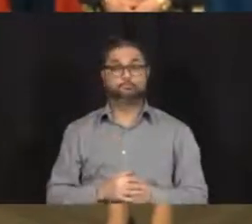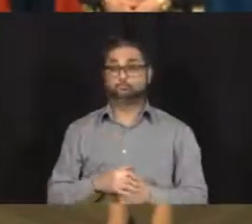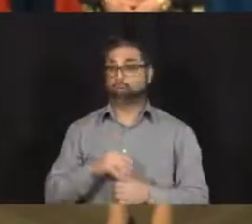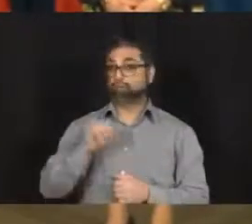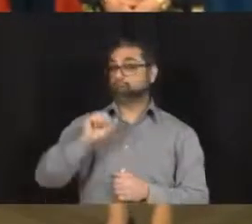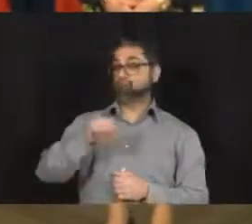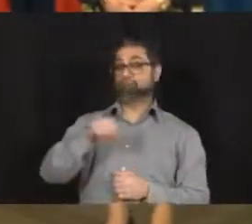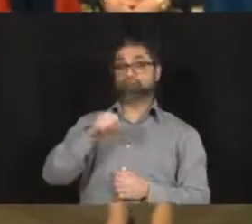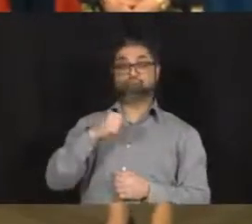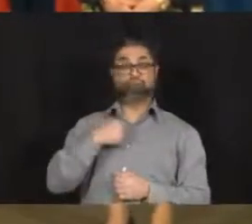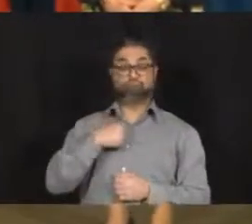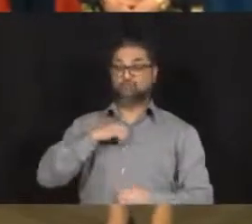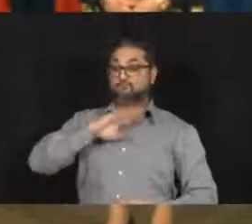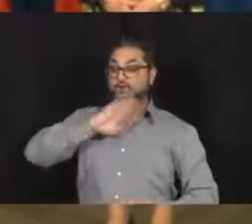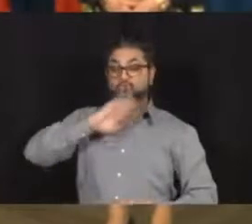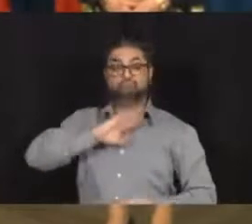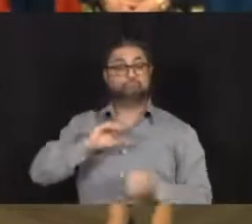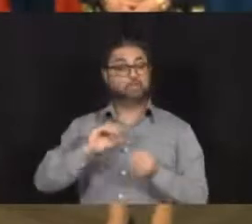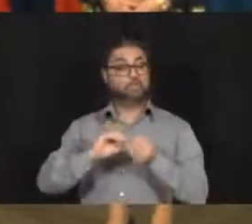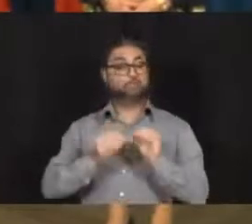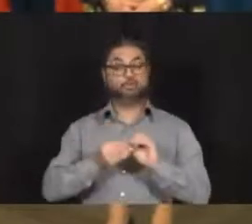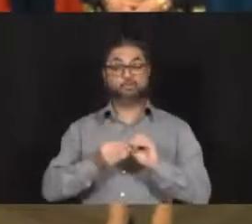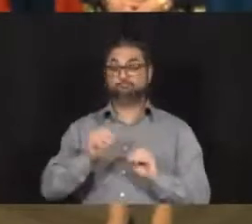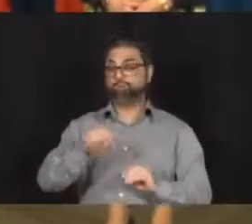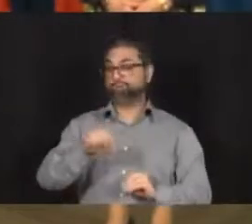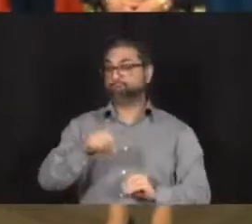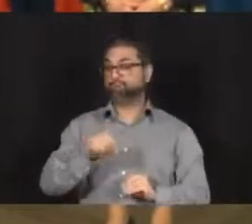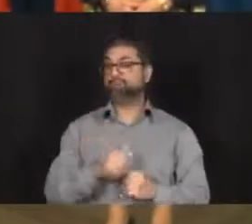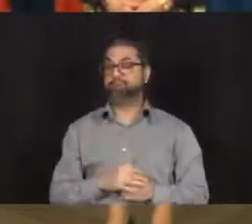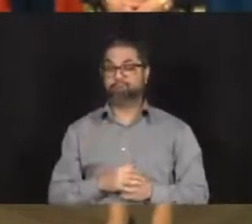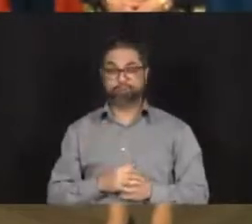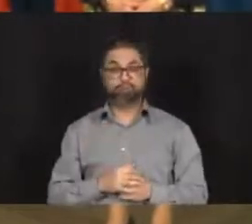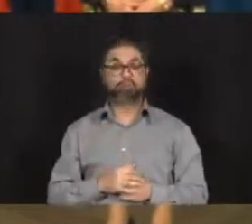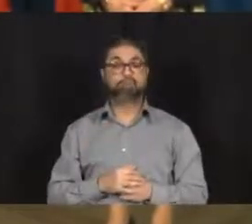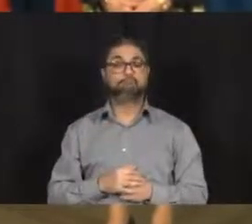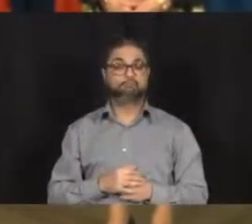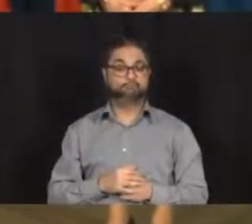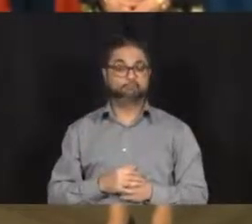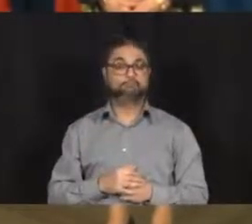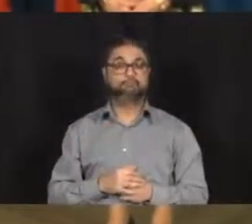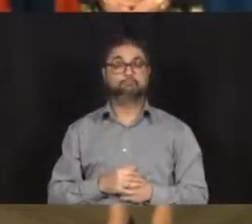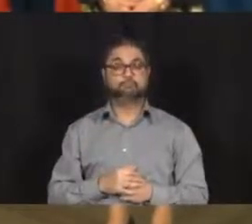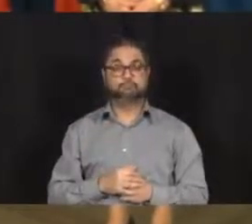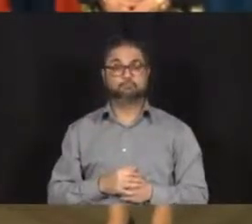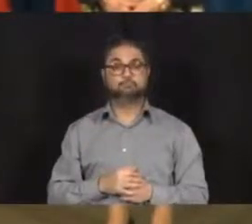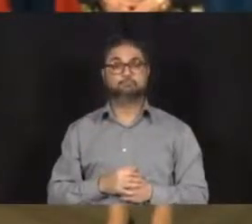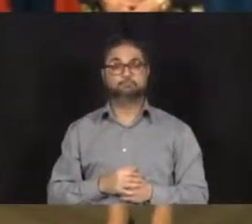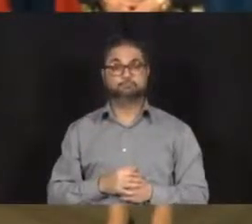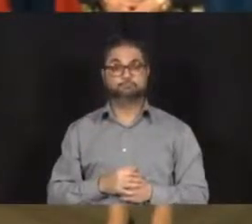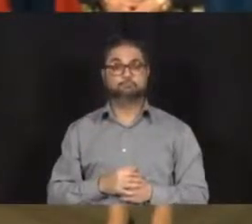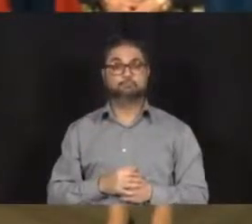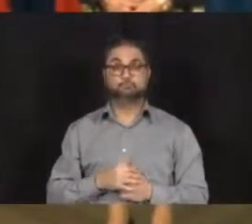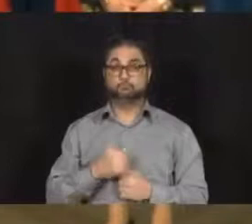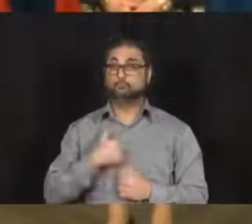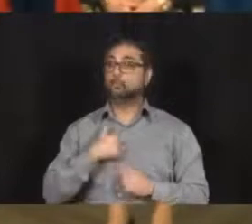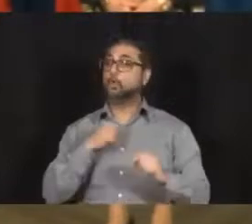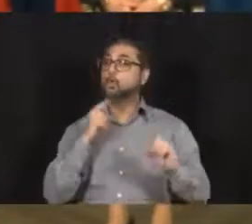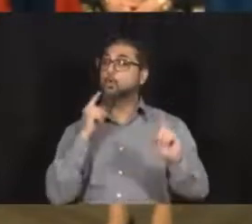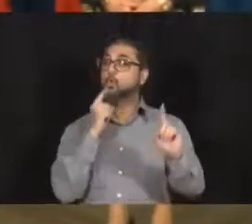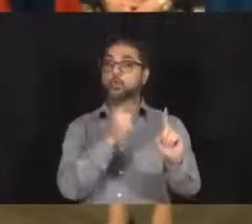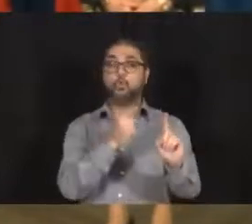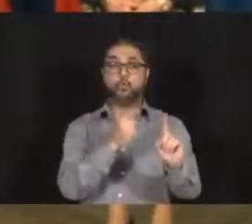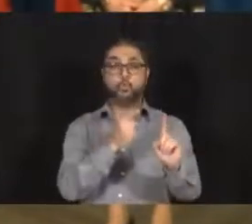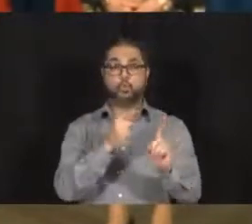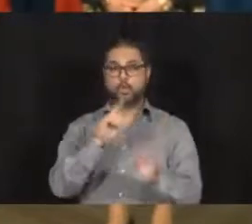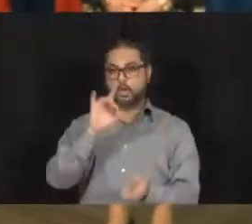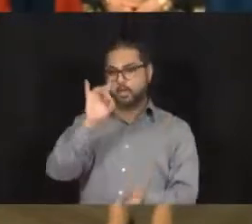are ramping up. We have ramped up, and our goal is going to be 8,000. I believe it's April